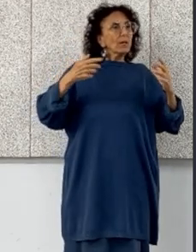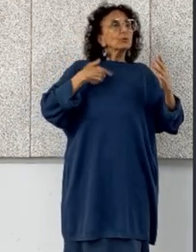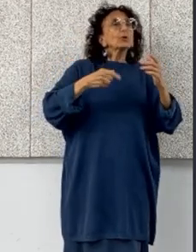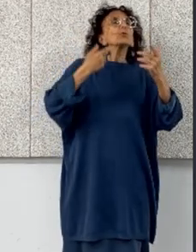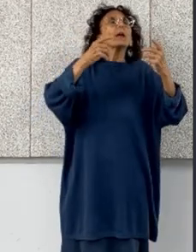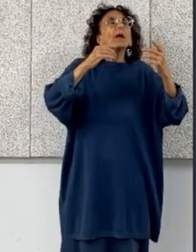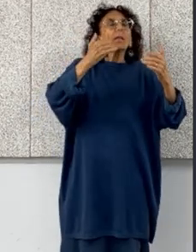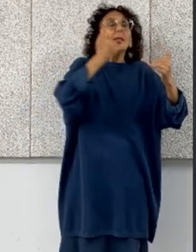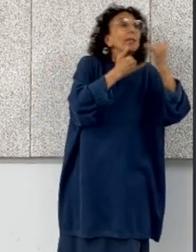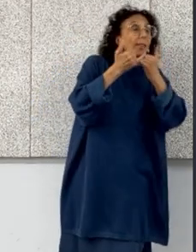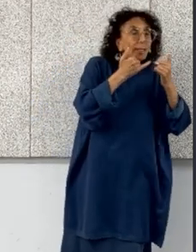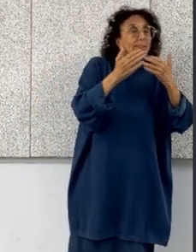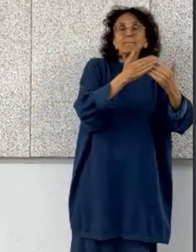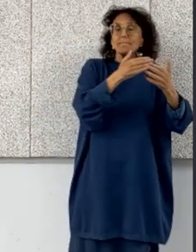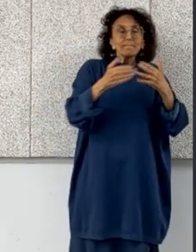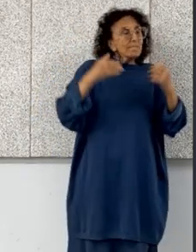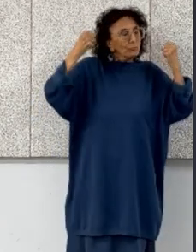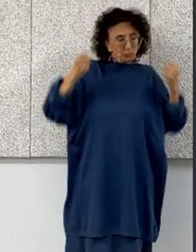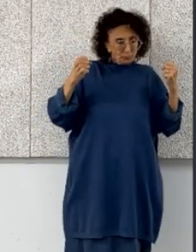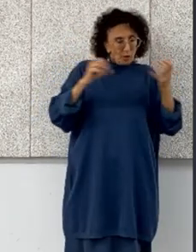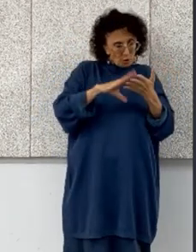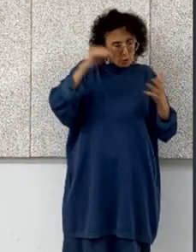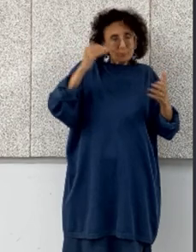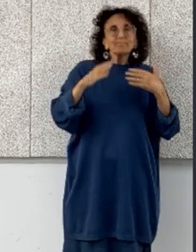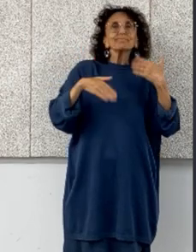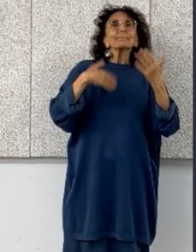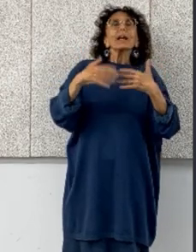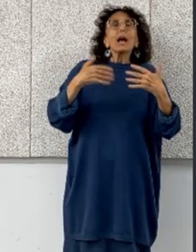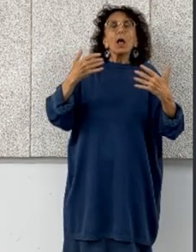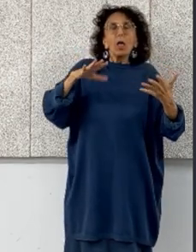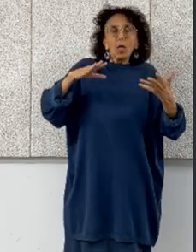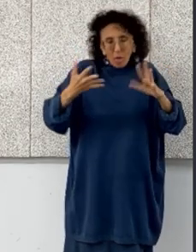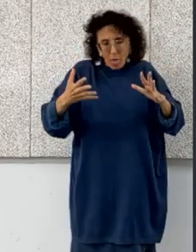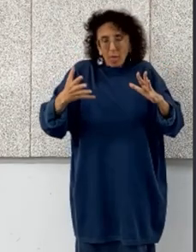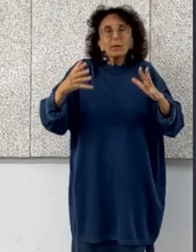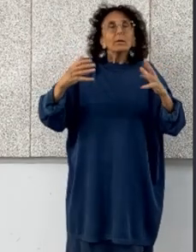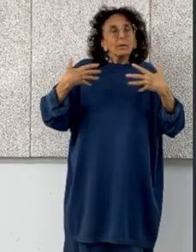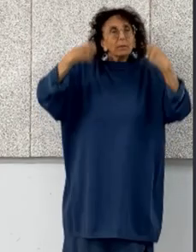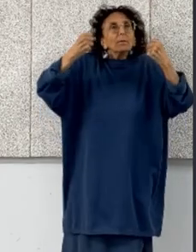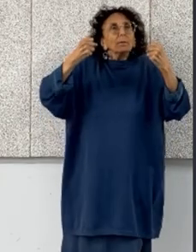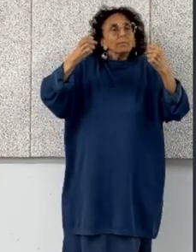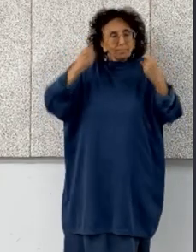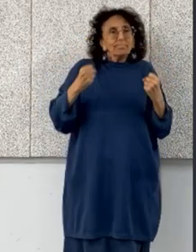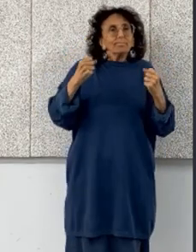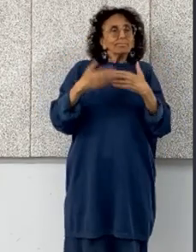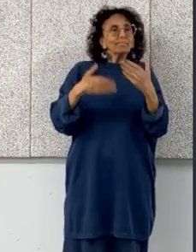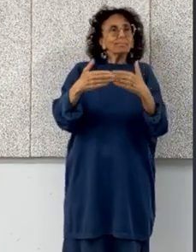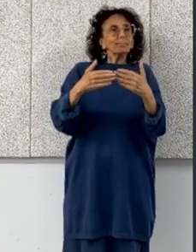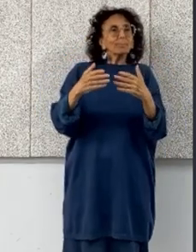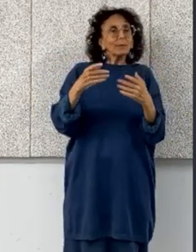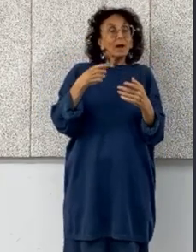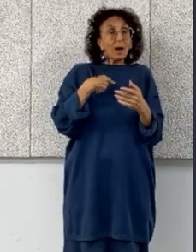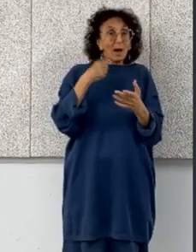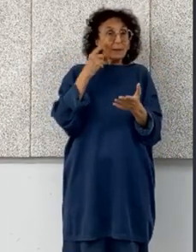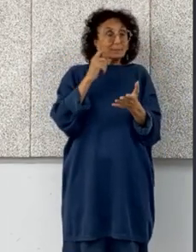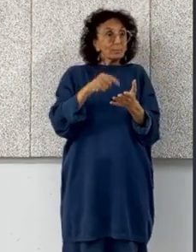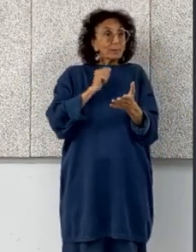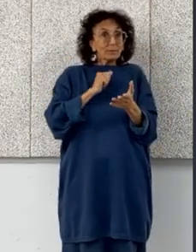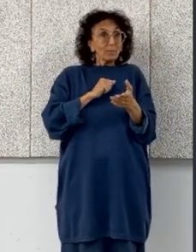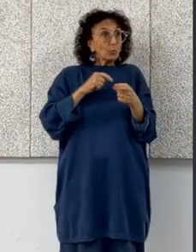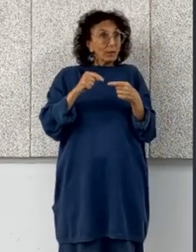something else. Yeah. Trip over it, learn from it, trip again. You know, I think that we lose, I find as a leader,